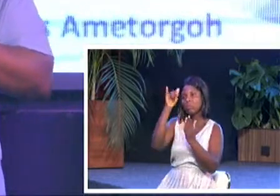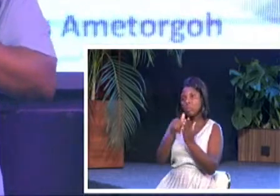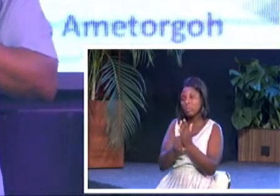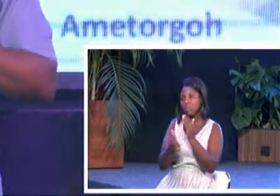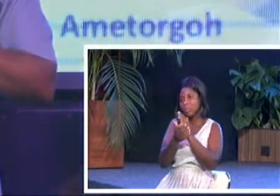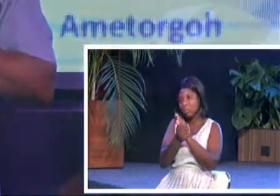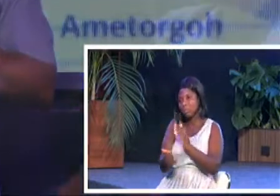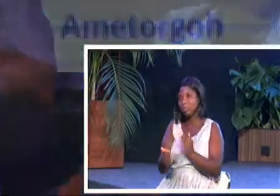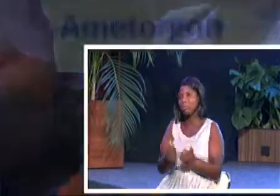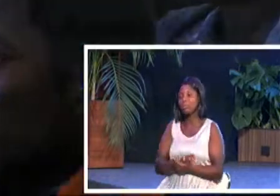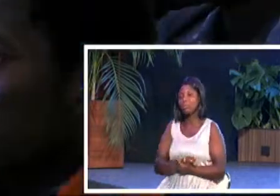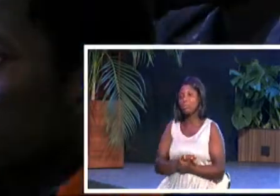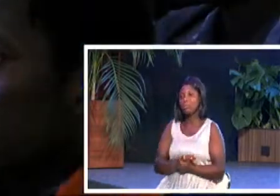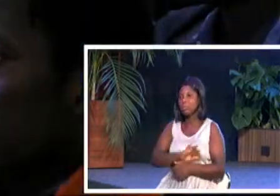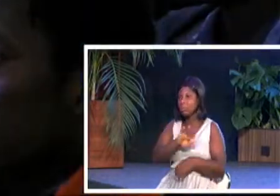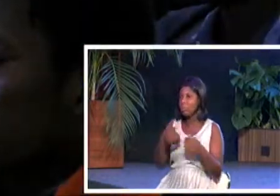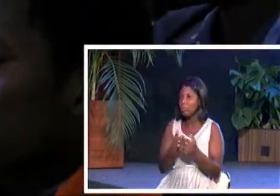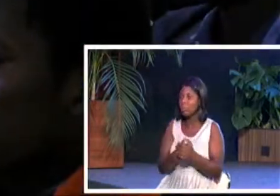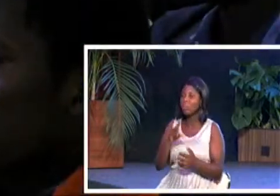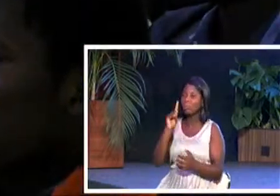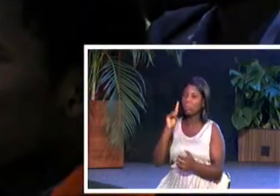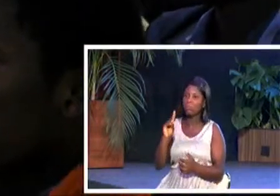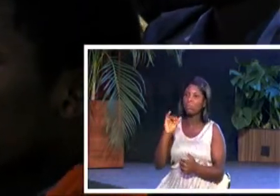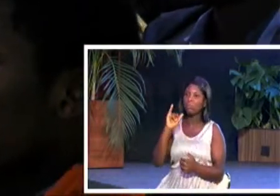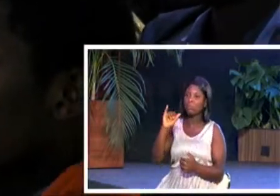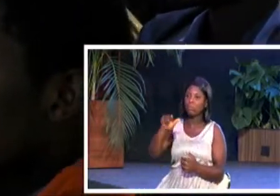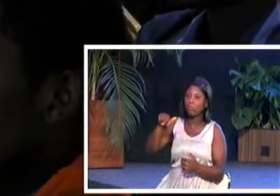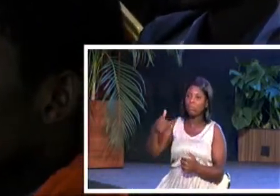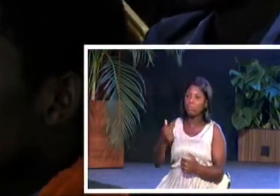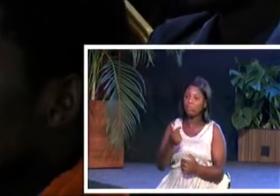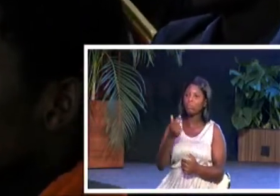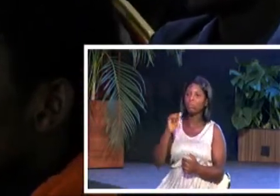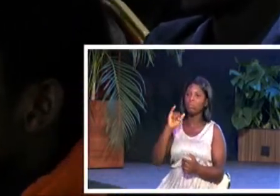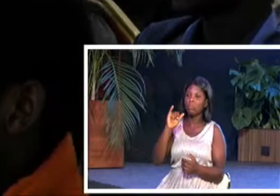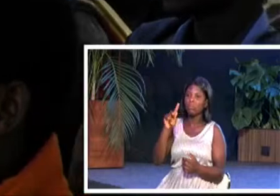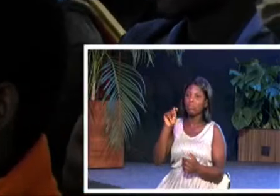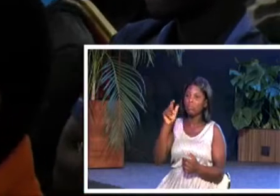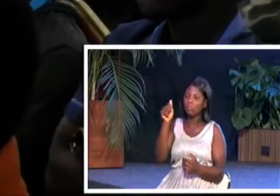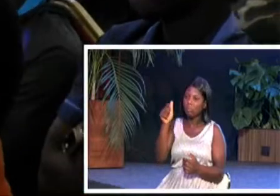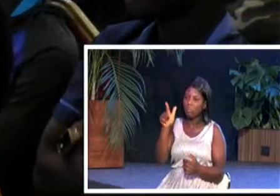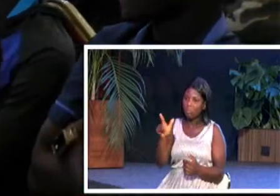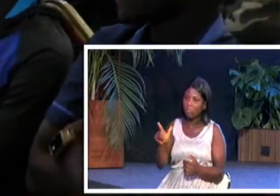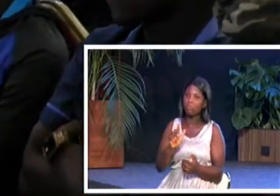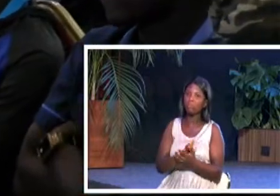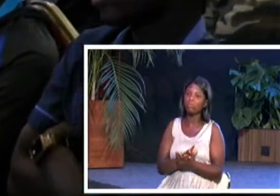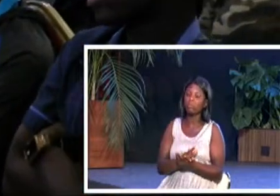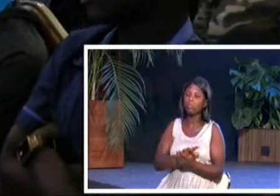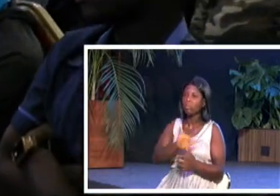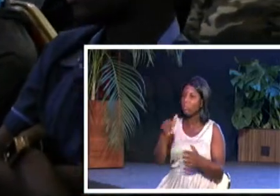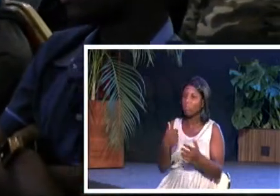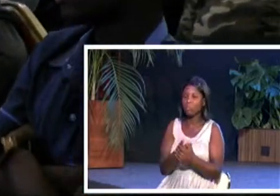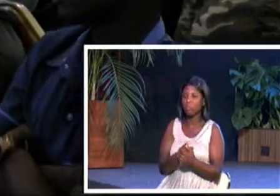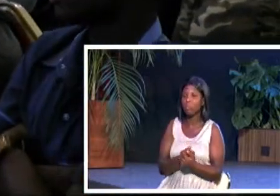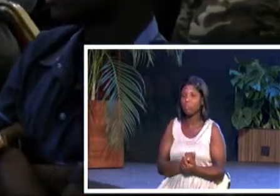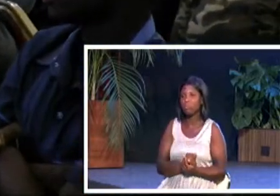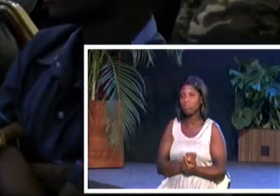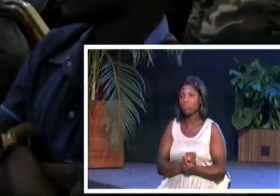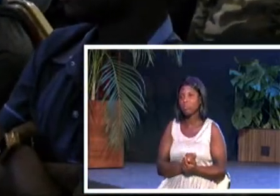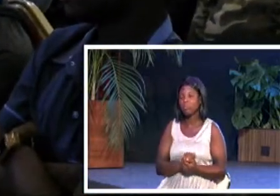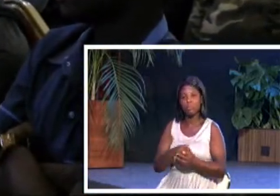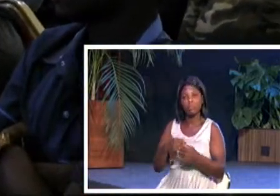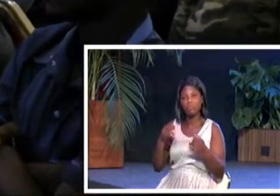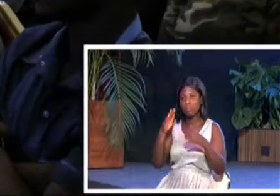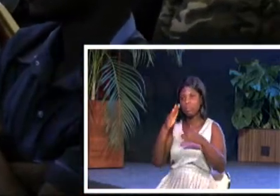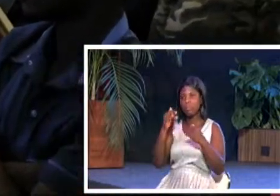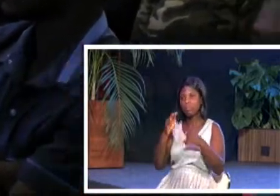place. And welcome to digital media. The next pillar is company.